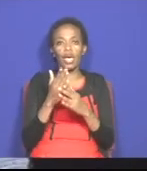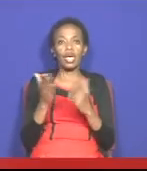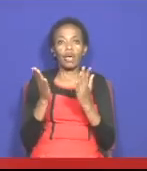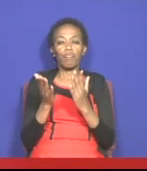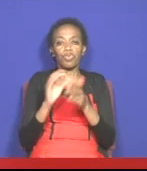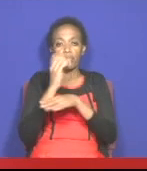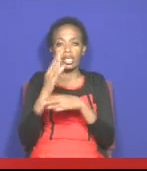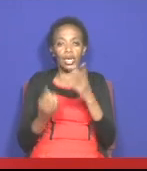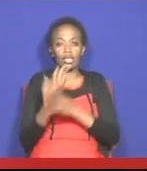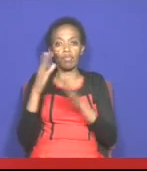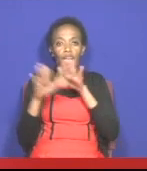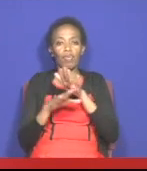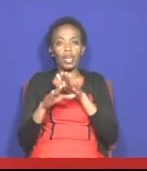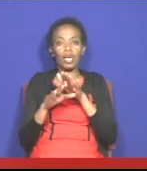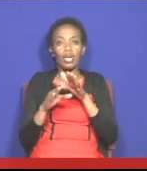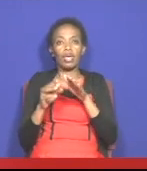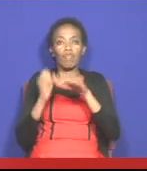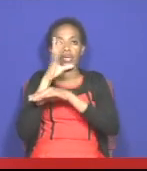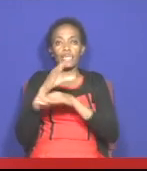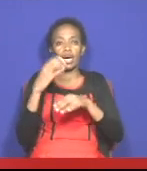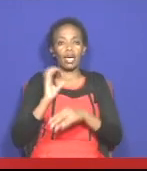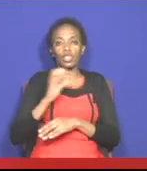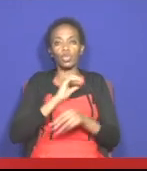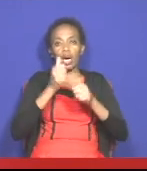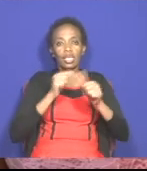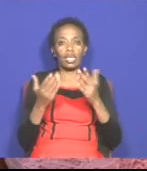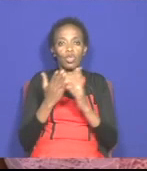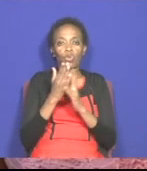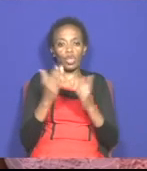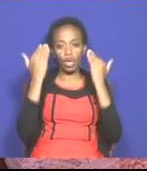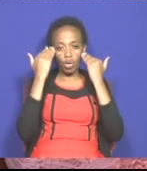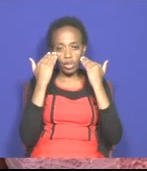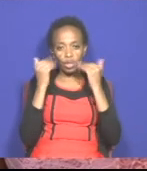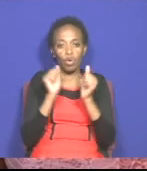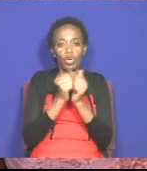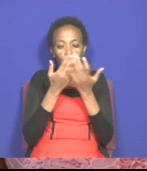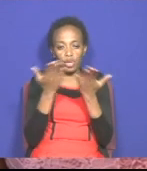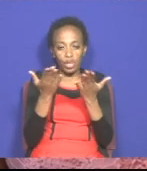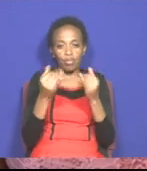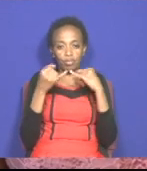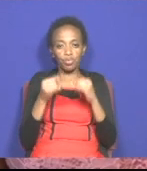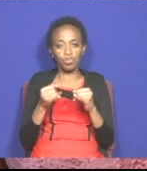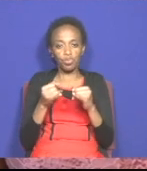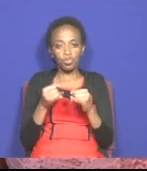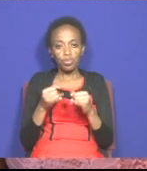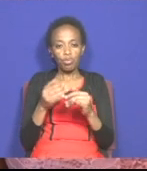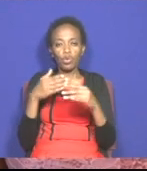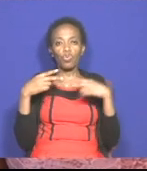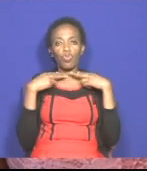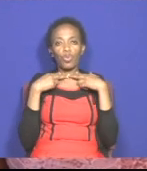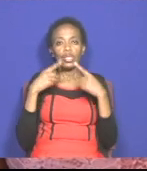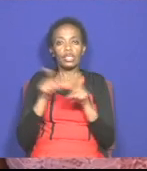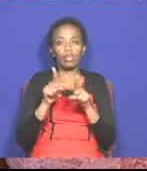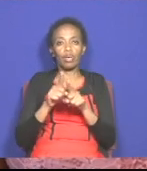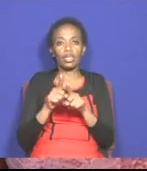Commission established under the Media Council Act and, where necessary, through the courts. We view this as an attempt to blackmail and arm twist the